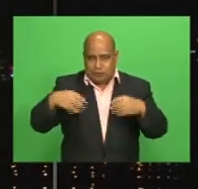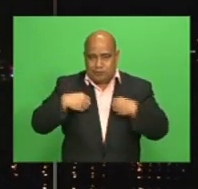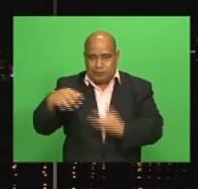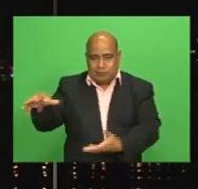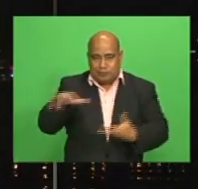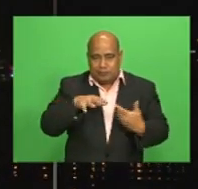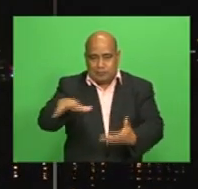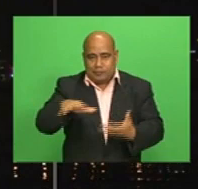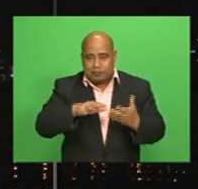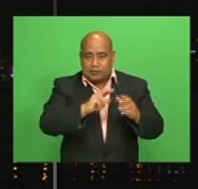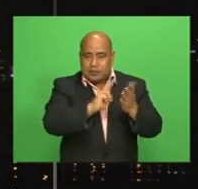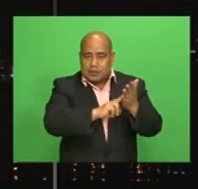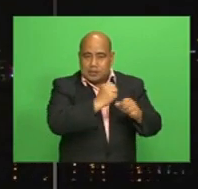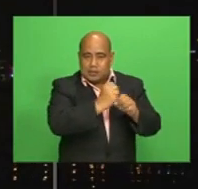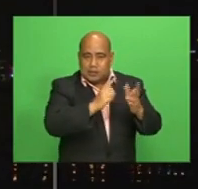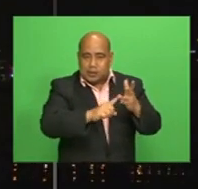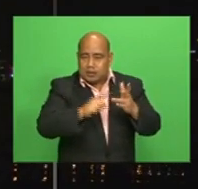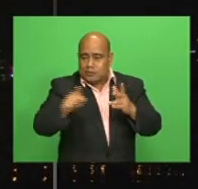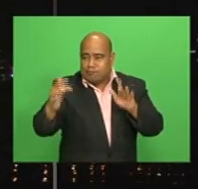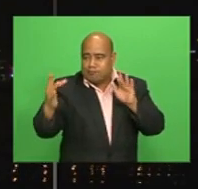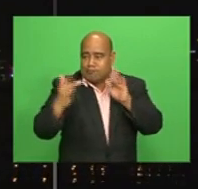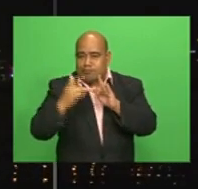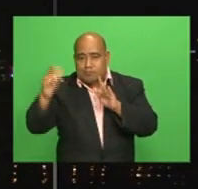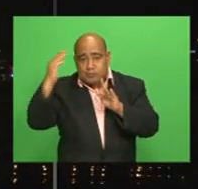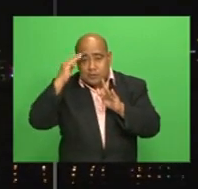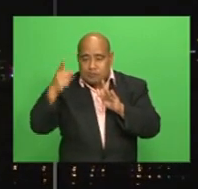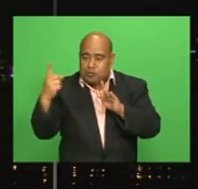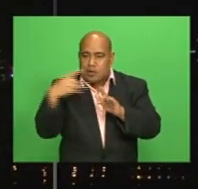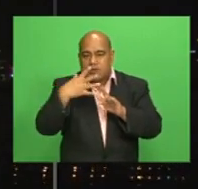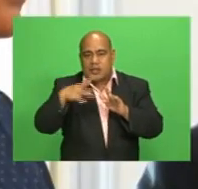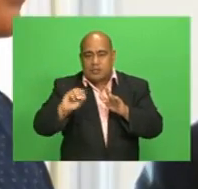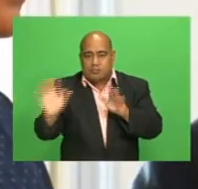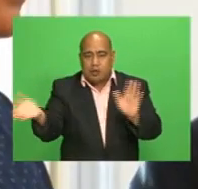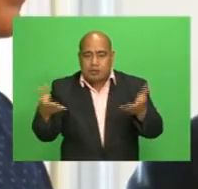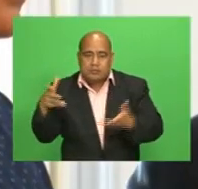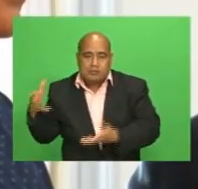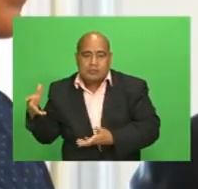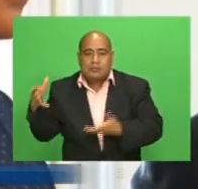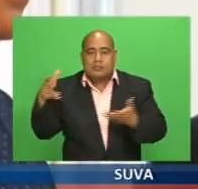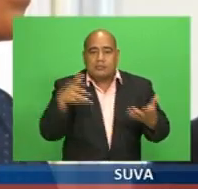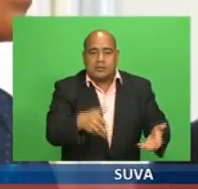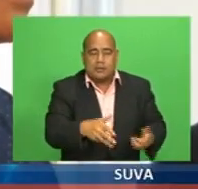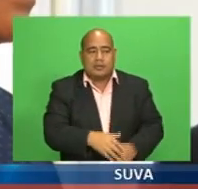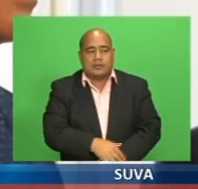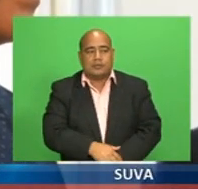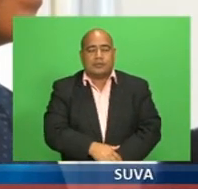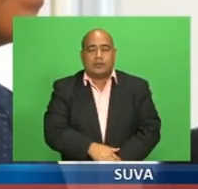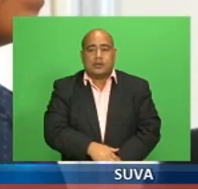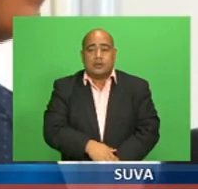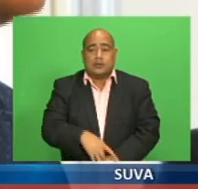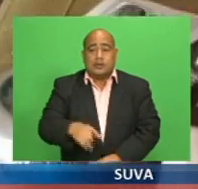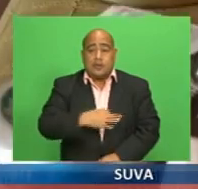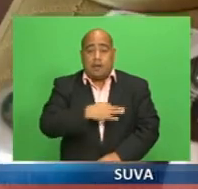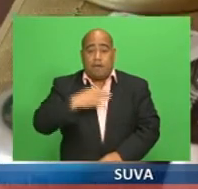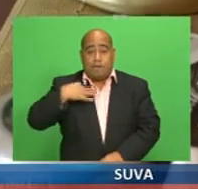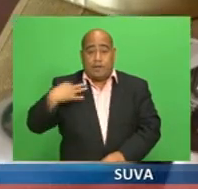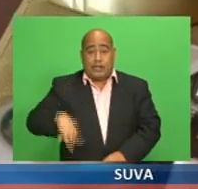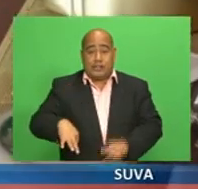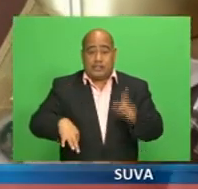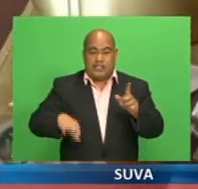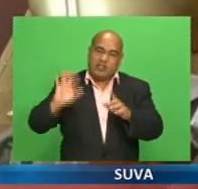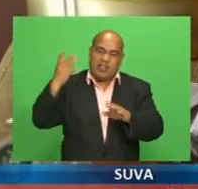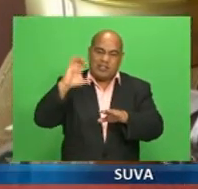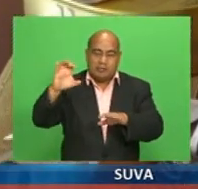given 250 packs. Maggie Boyle reports. The French ambassador says this assistance is simply giving back to